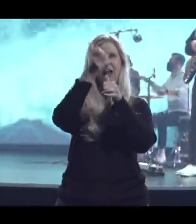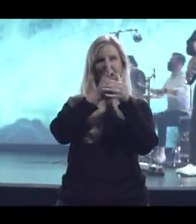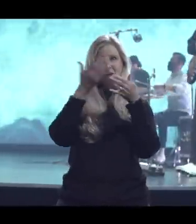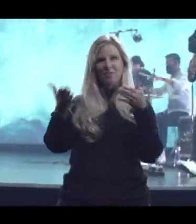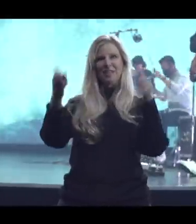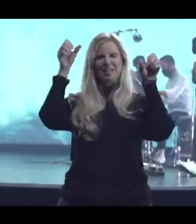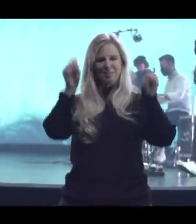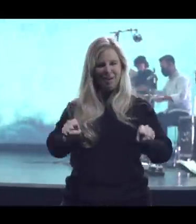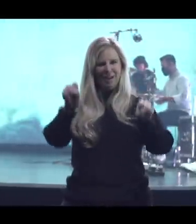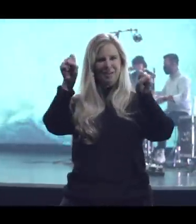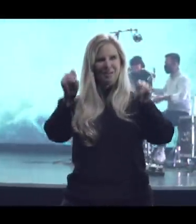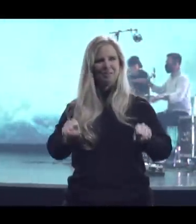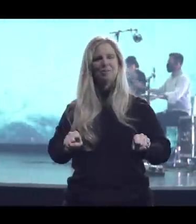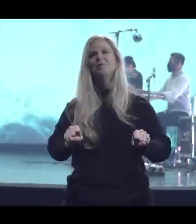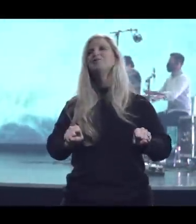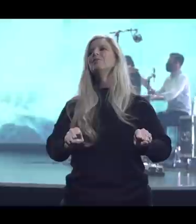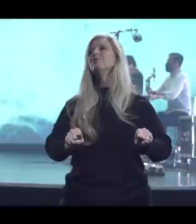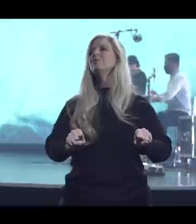is possible.